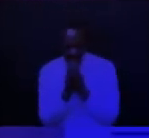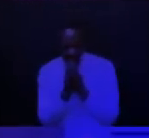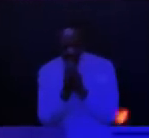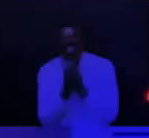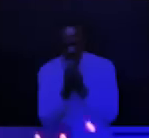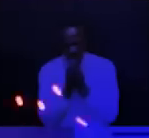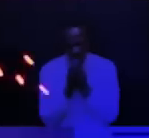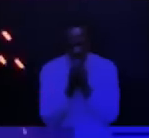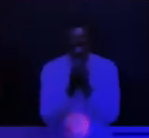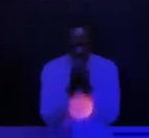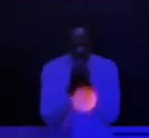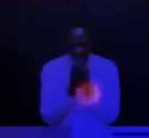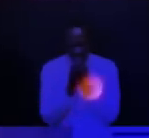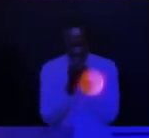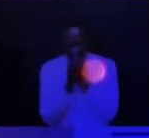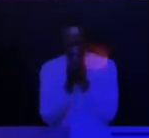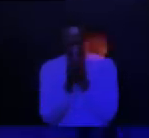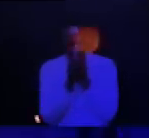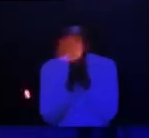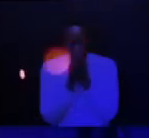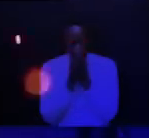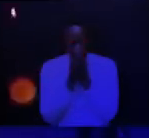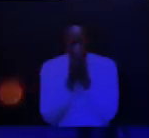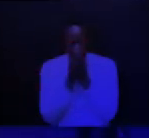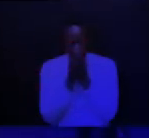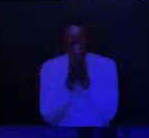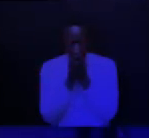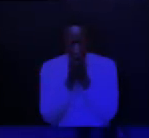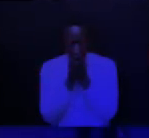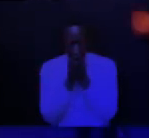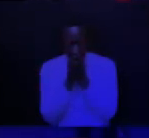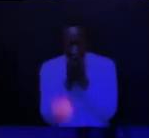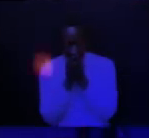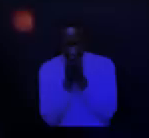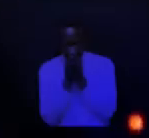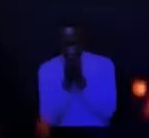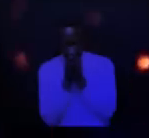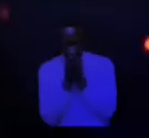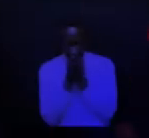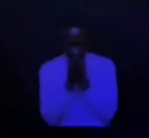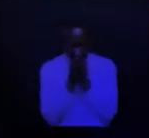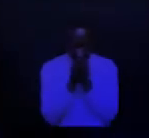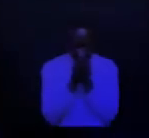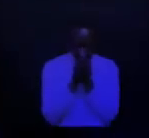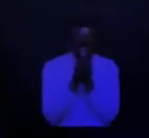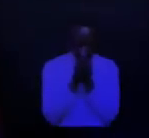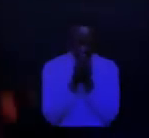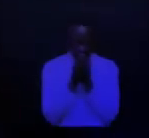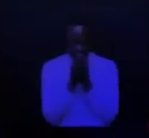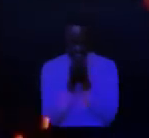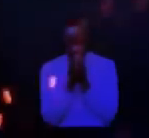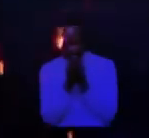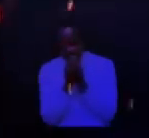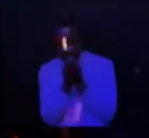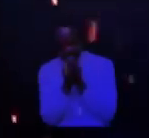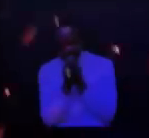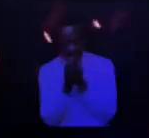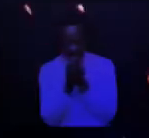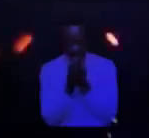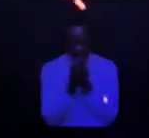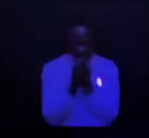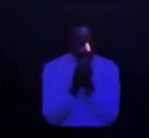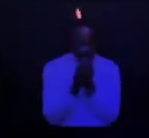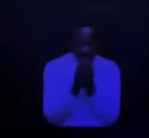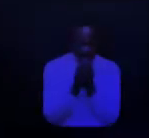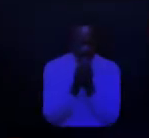land. Lord, help us, oh God, to live and work for the good of the people, as was done by Mordecai, as was